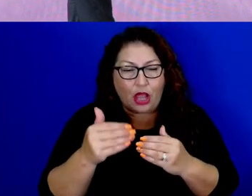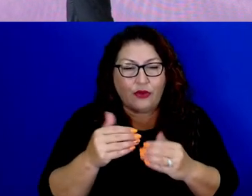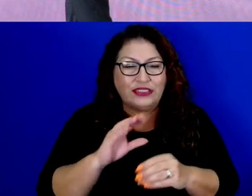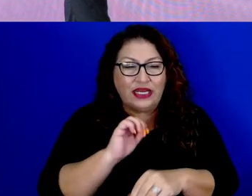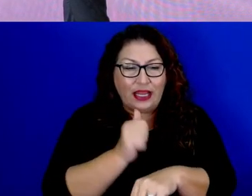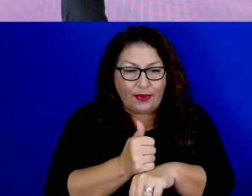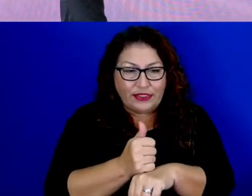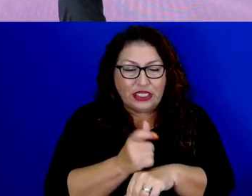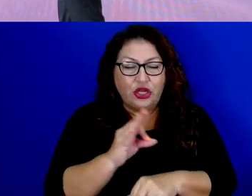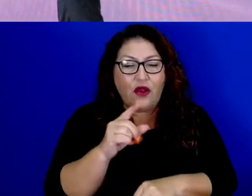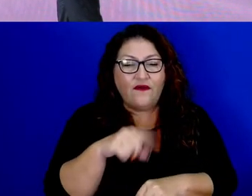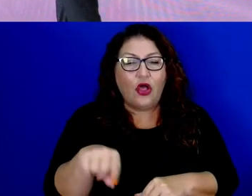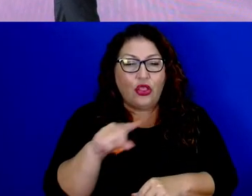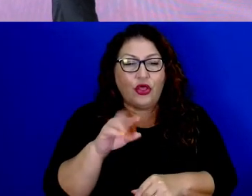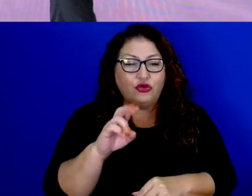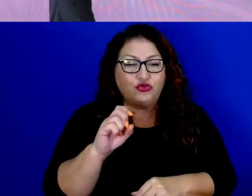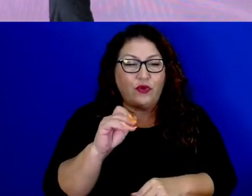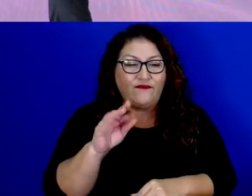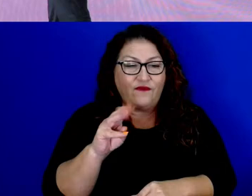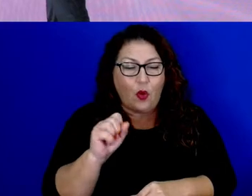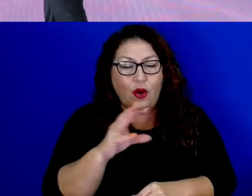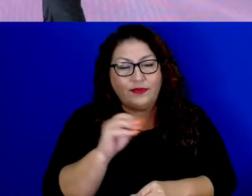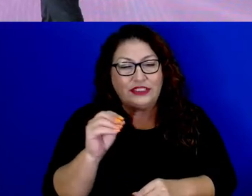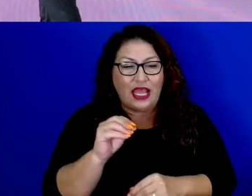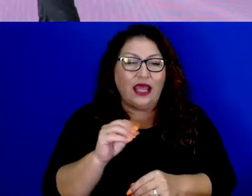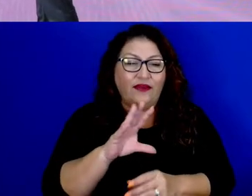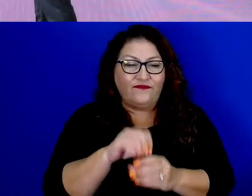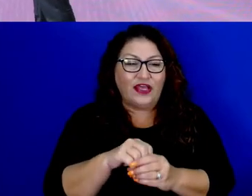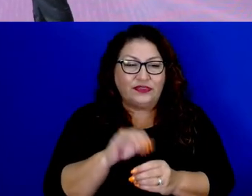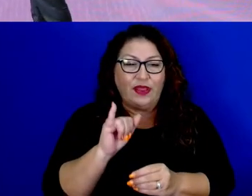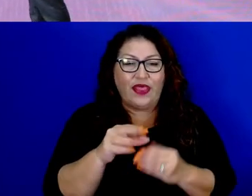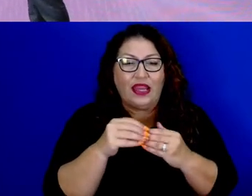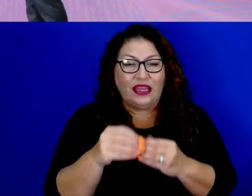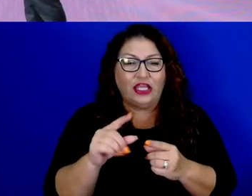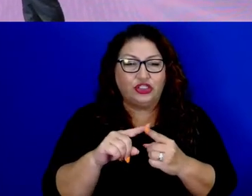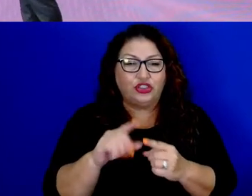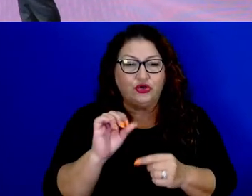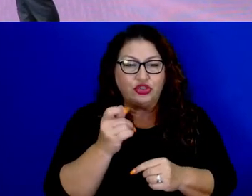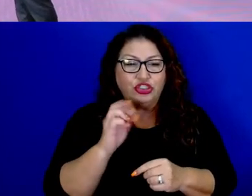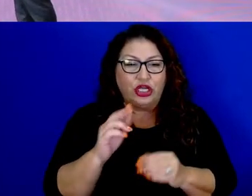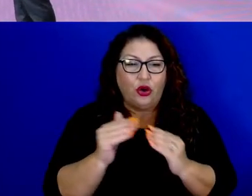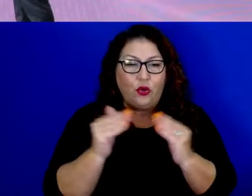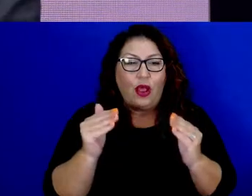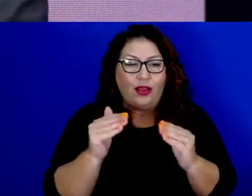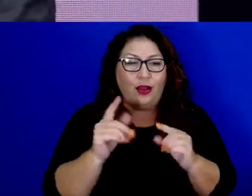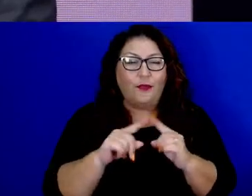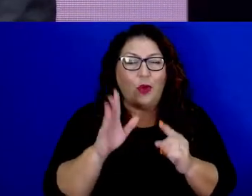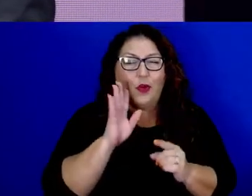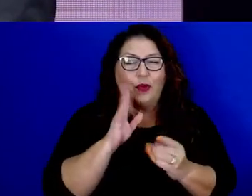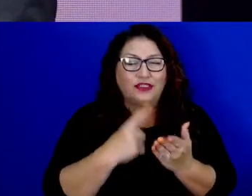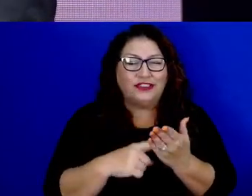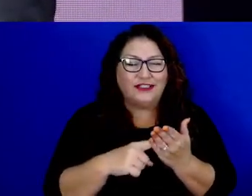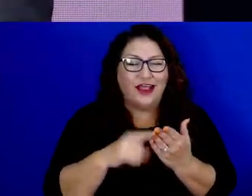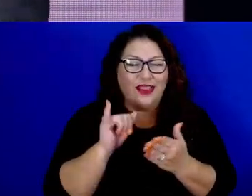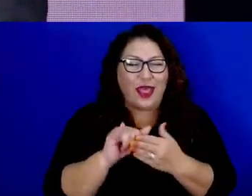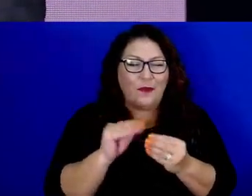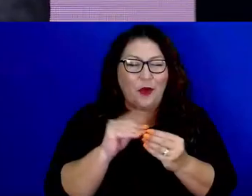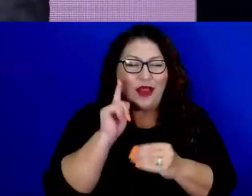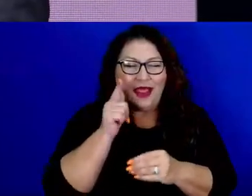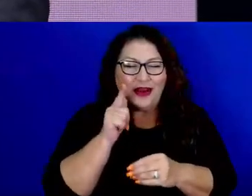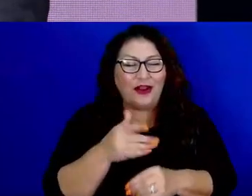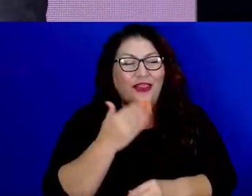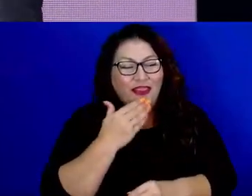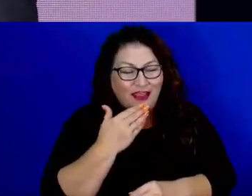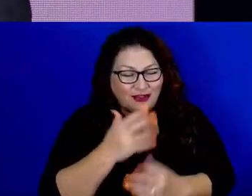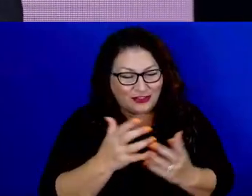and investments with a link to gender equality. But we will develop all this later. Thank you. Thank you so much, Maria Teresa. Yeah, we're going to talk about these plans. I